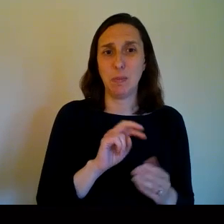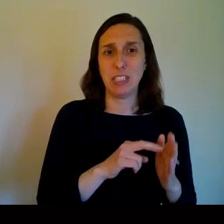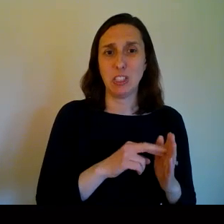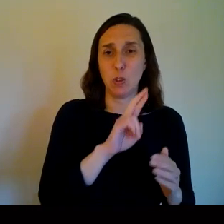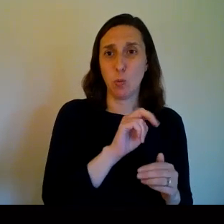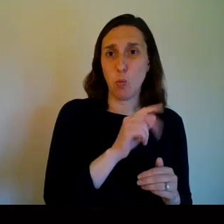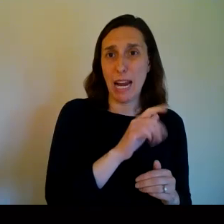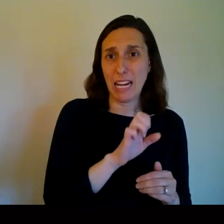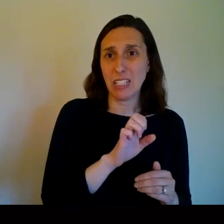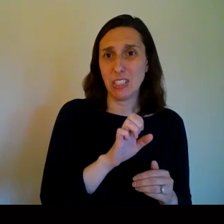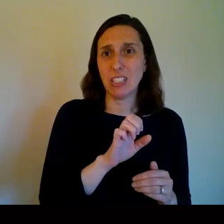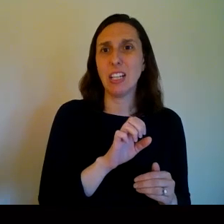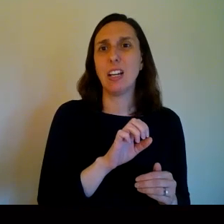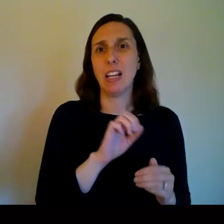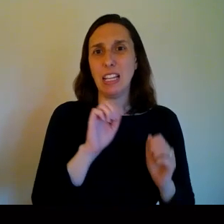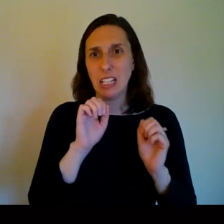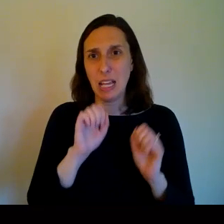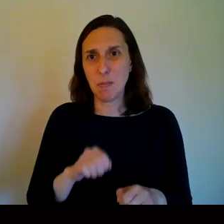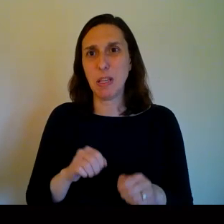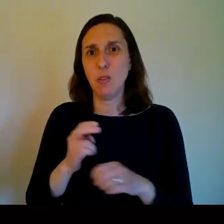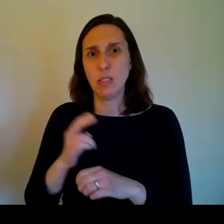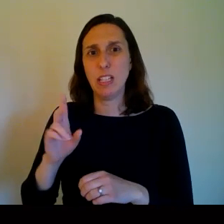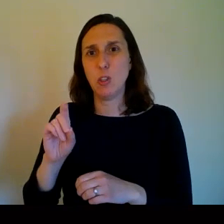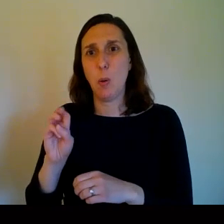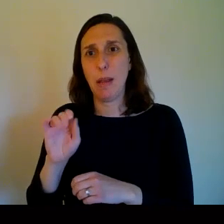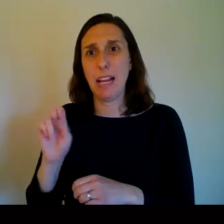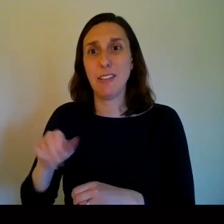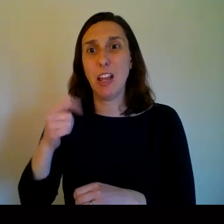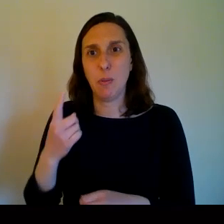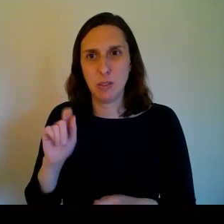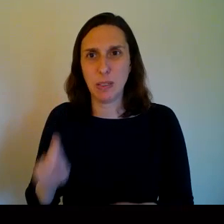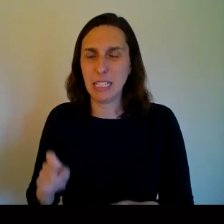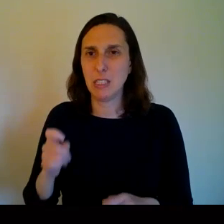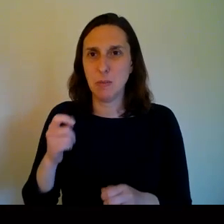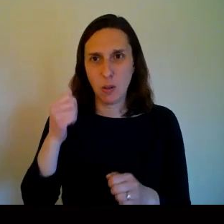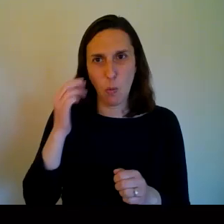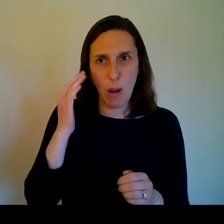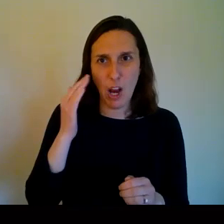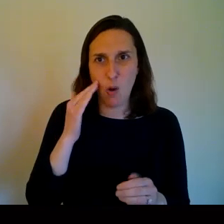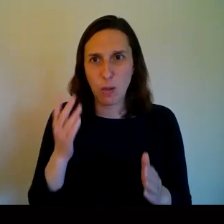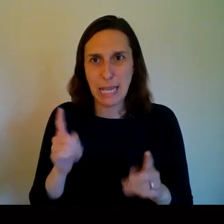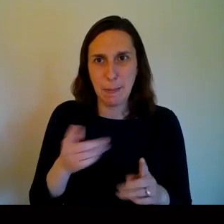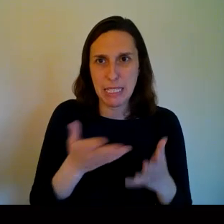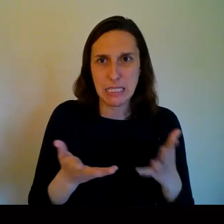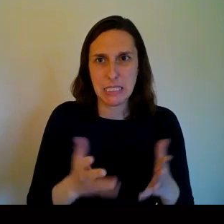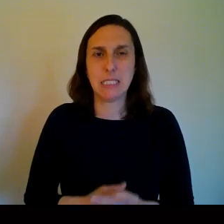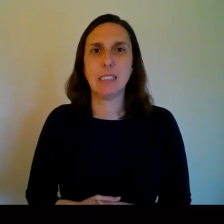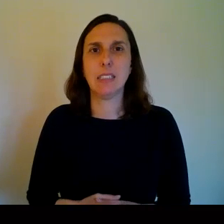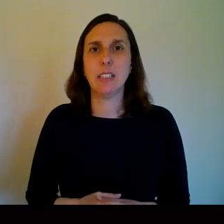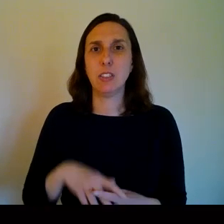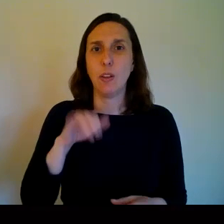want to be aware of what we can or can't do with domains of ranges of our functions. Now, this is an